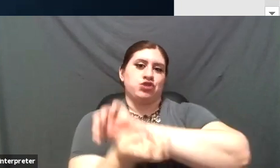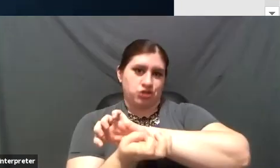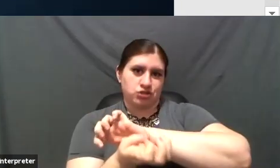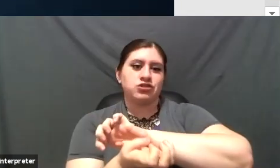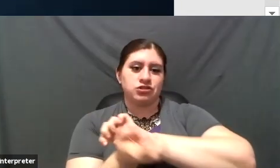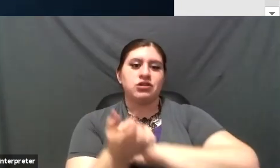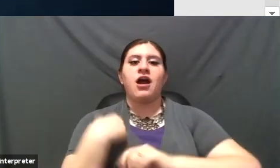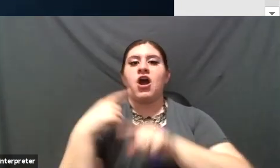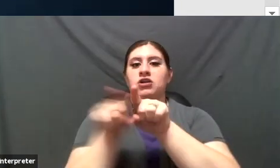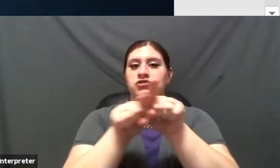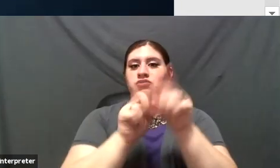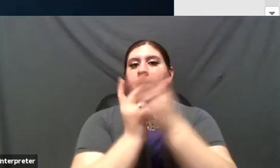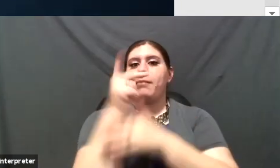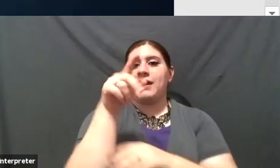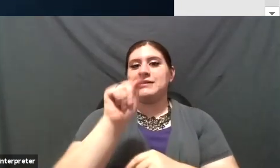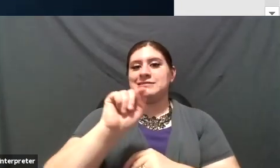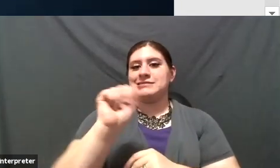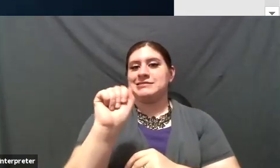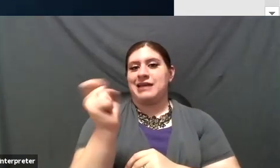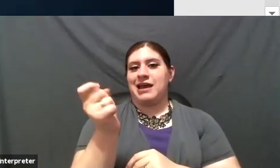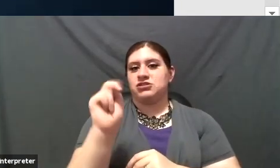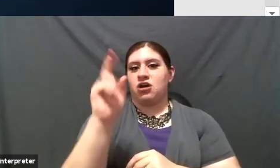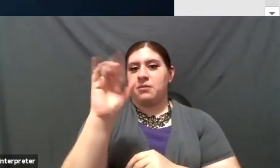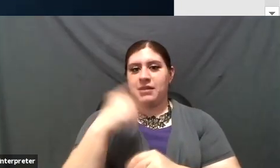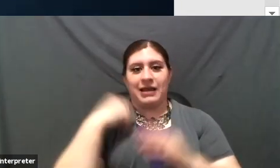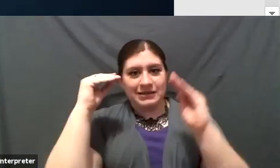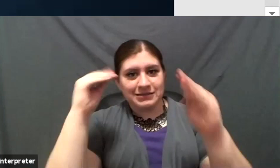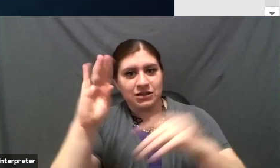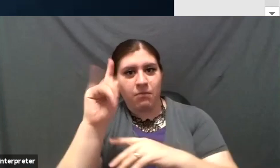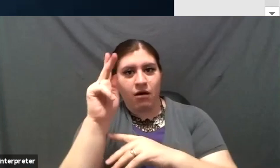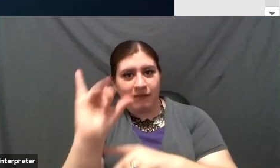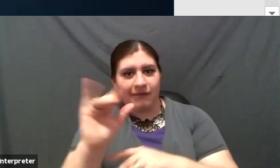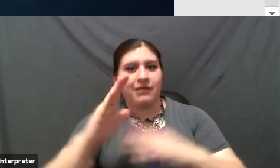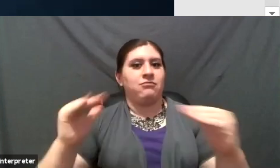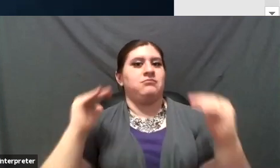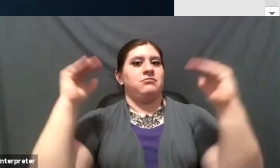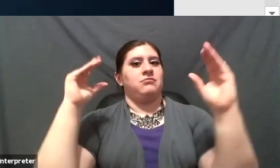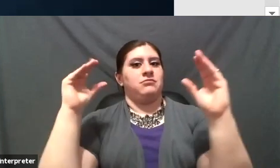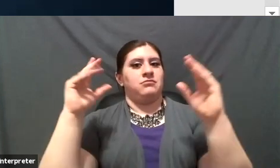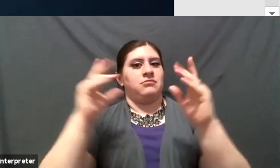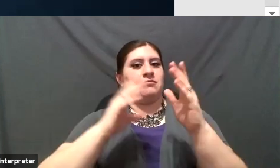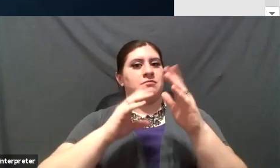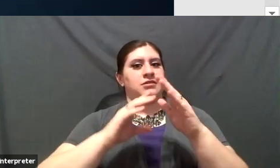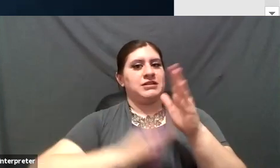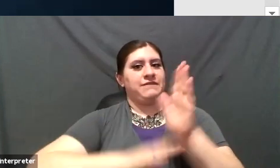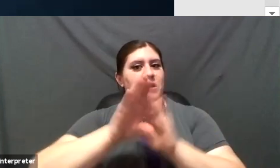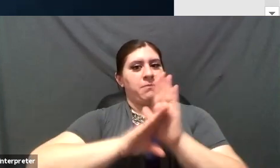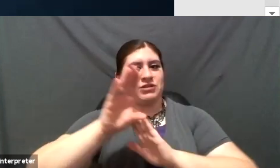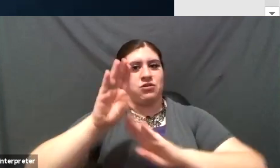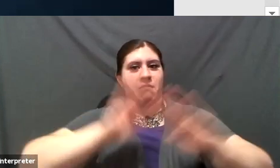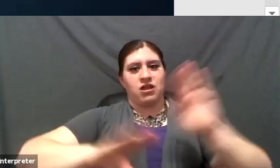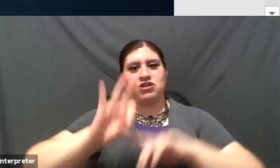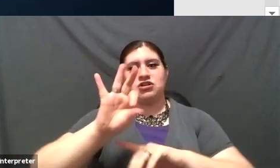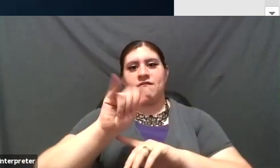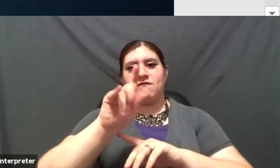do plant taxonomy as well. I teach botany. I teach upper division level development of biological thought, which has an